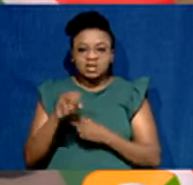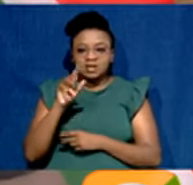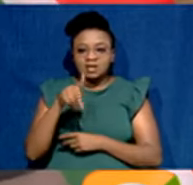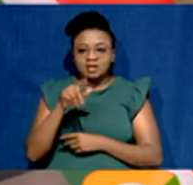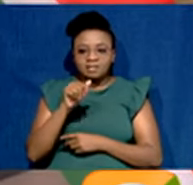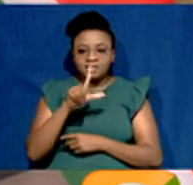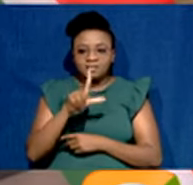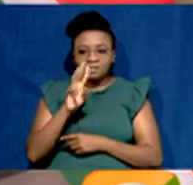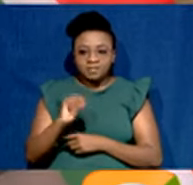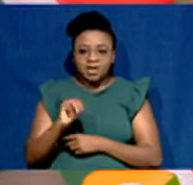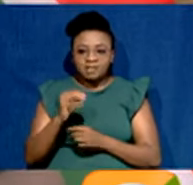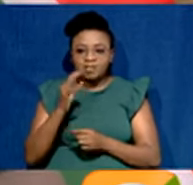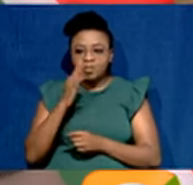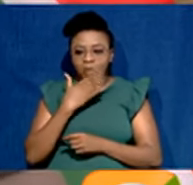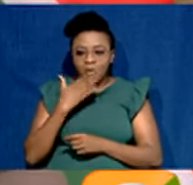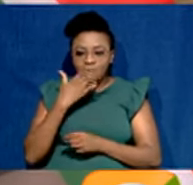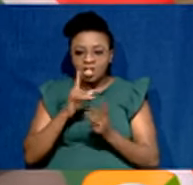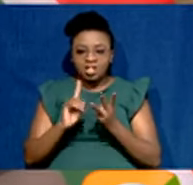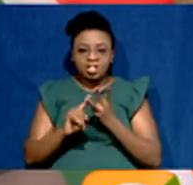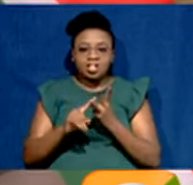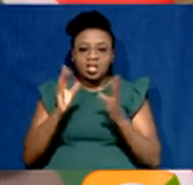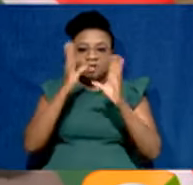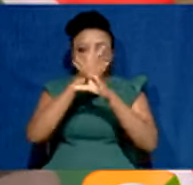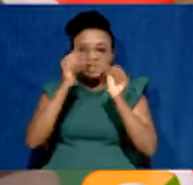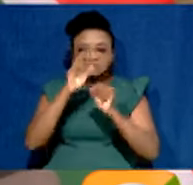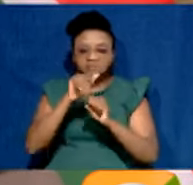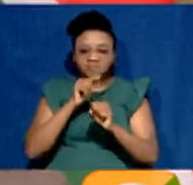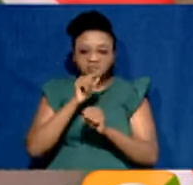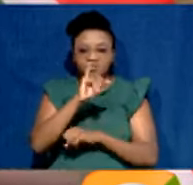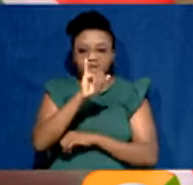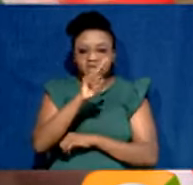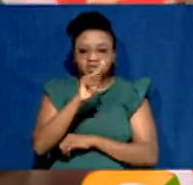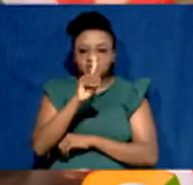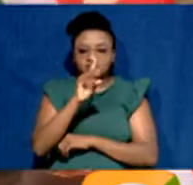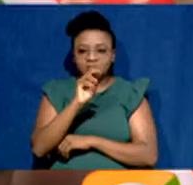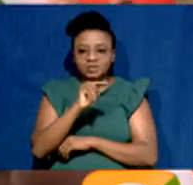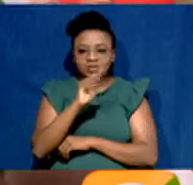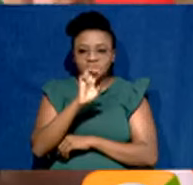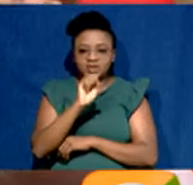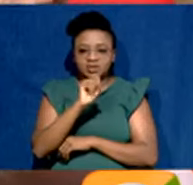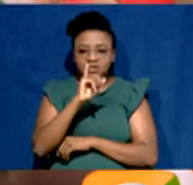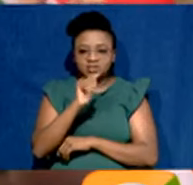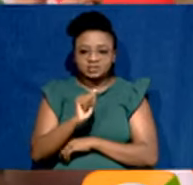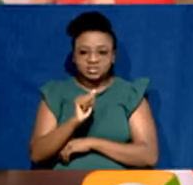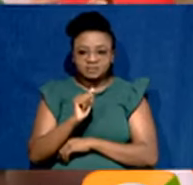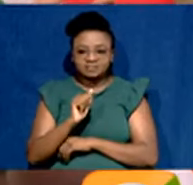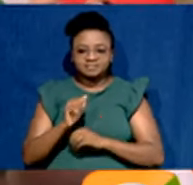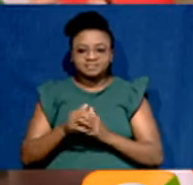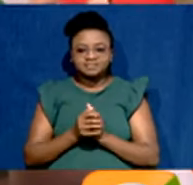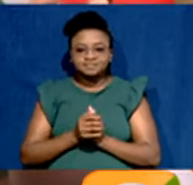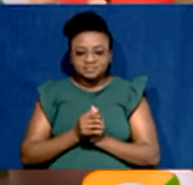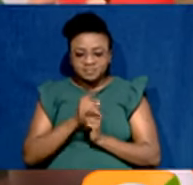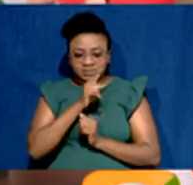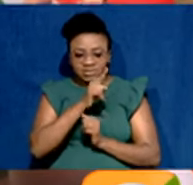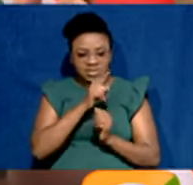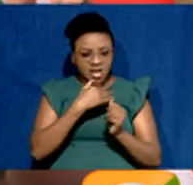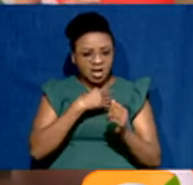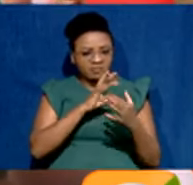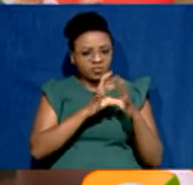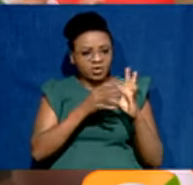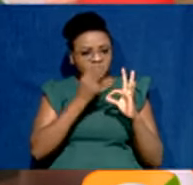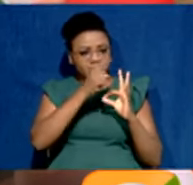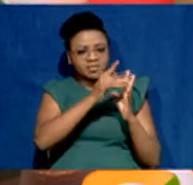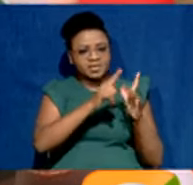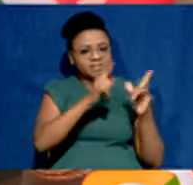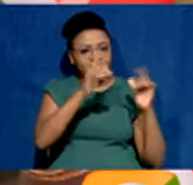of Indonesia was here. We have agreed on a whole chain because they are the biggest